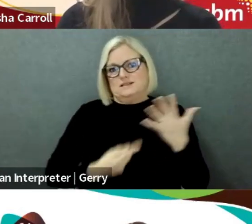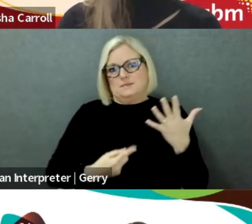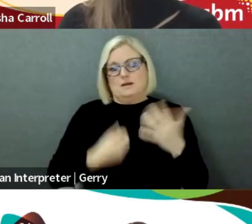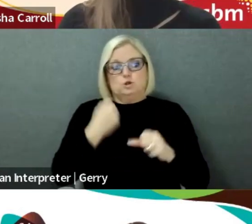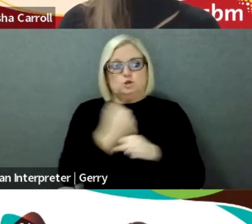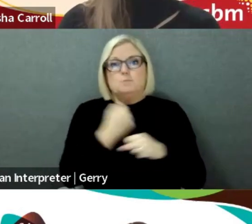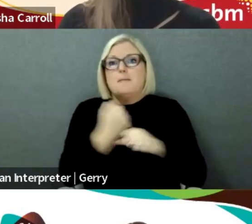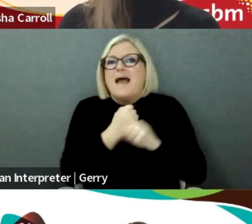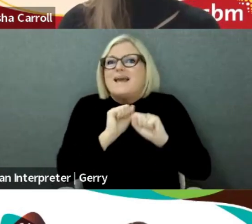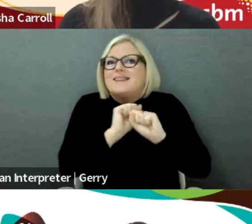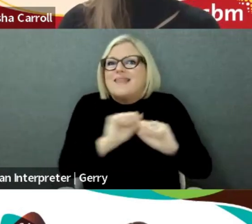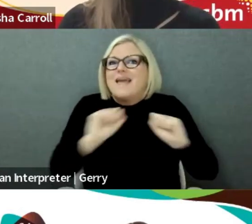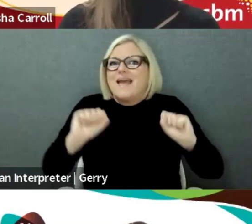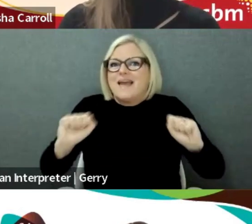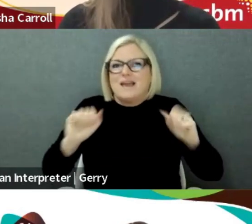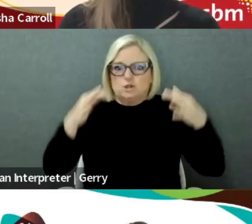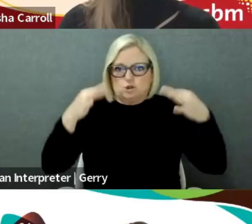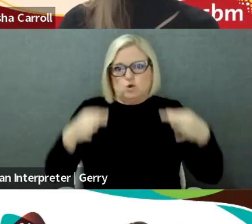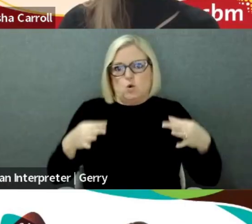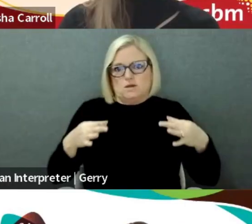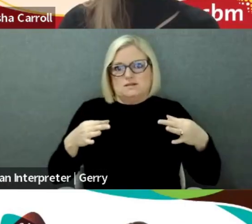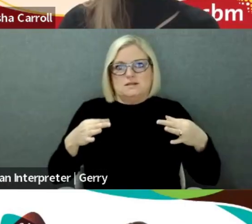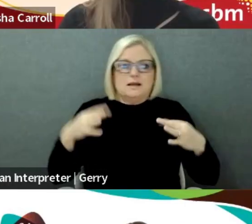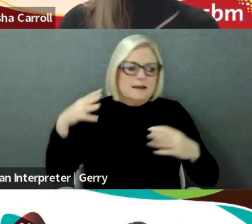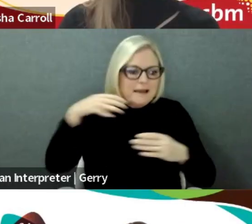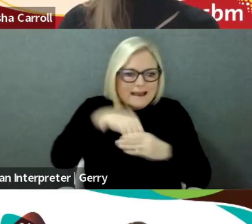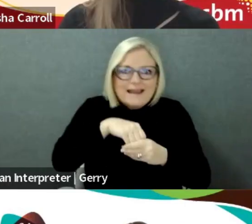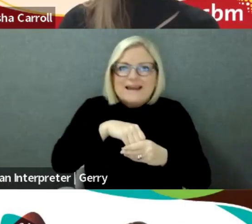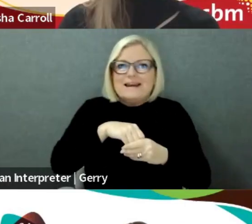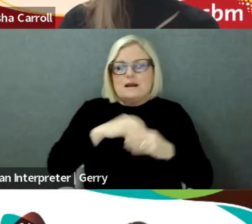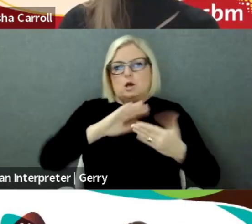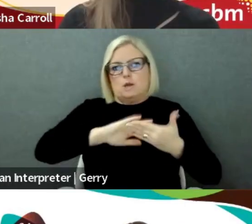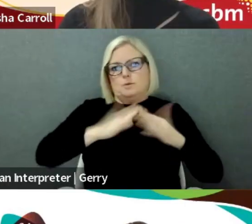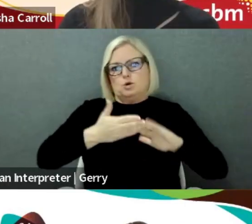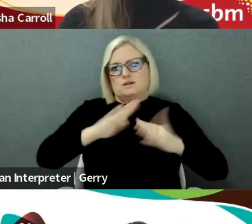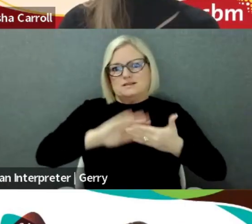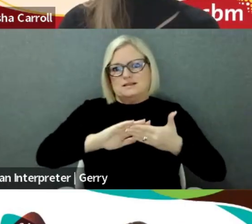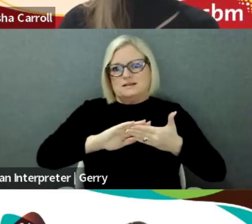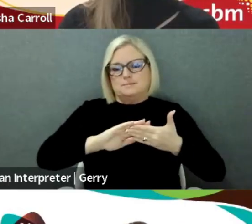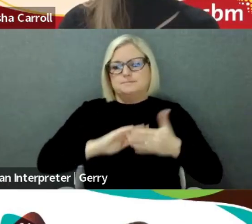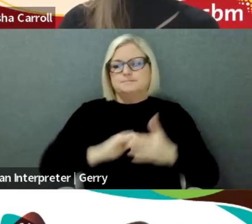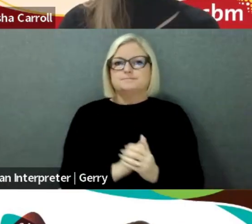part meaningfully in their communities in Fiji and the Pacific.